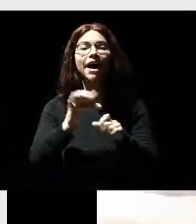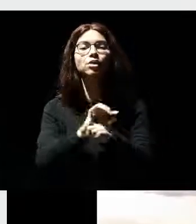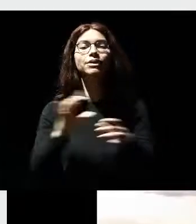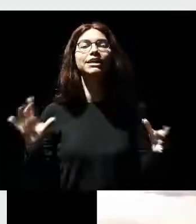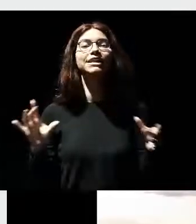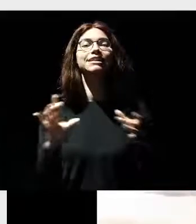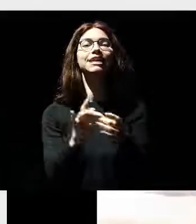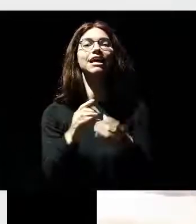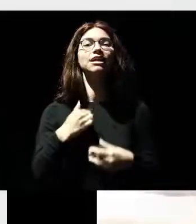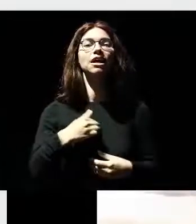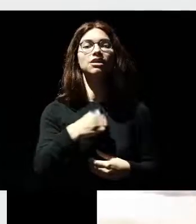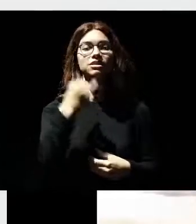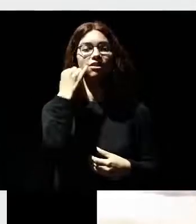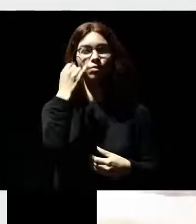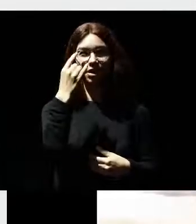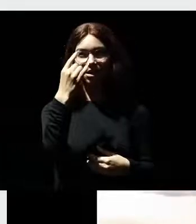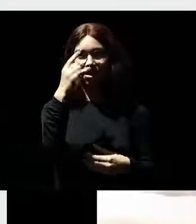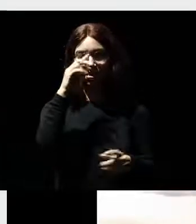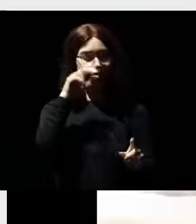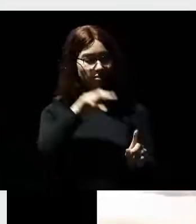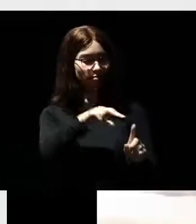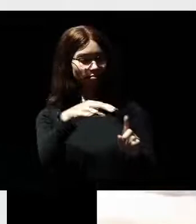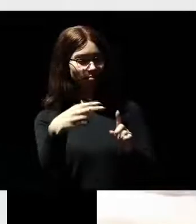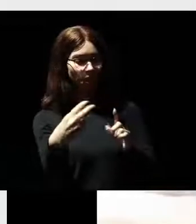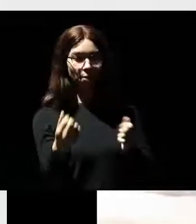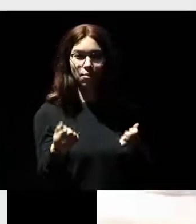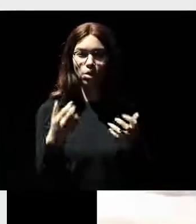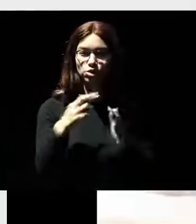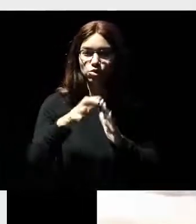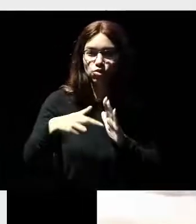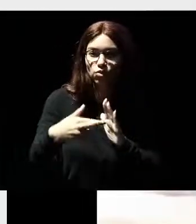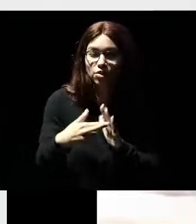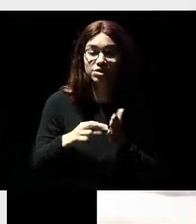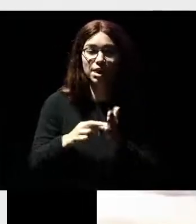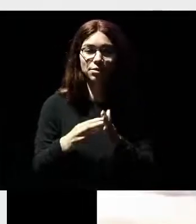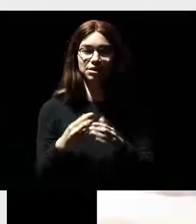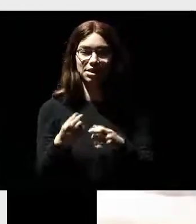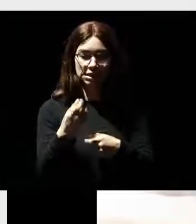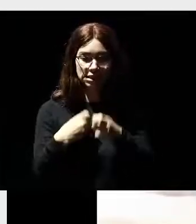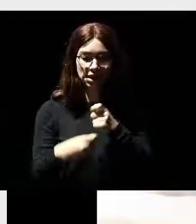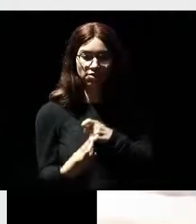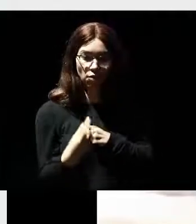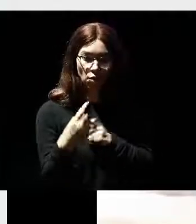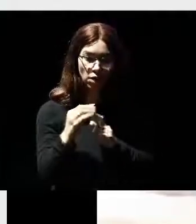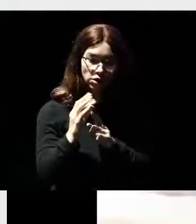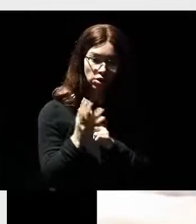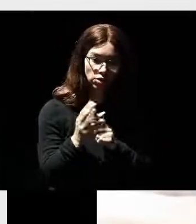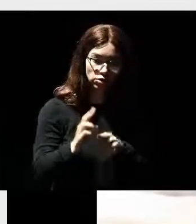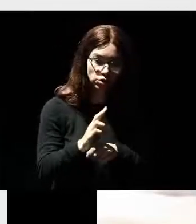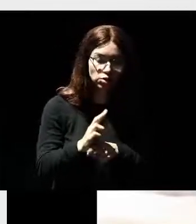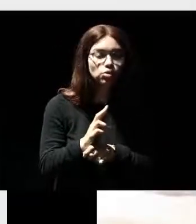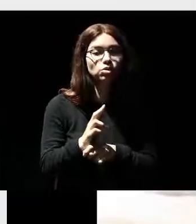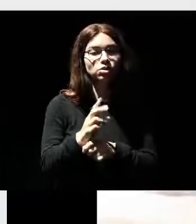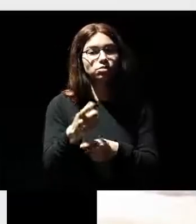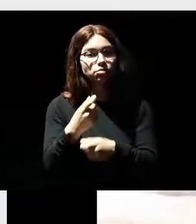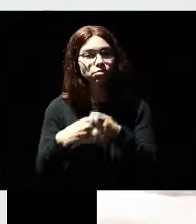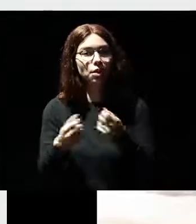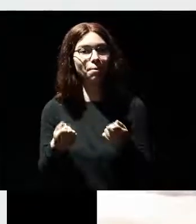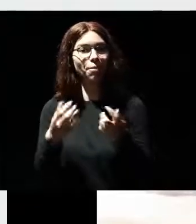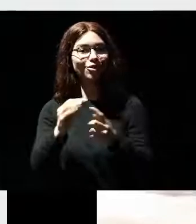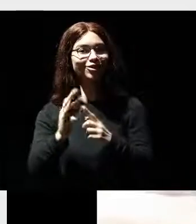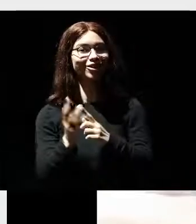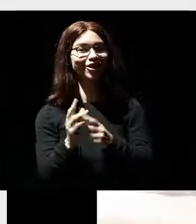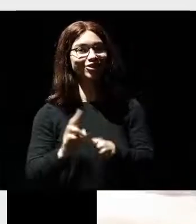it was rethought to take on multiple roles, to move from a kind of monoculture of use to a